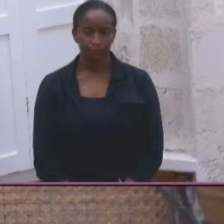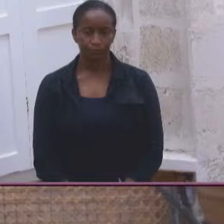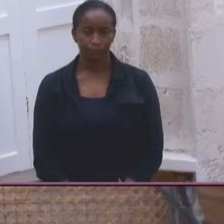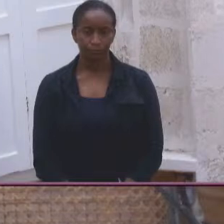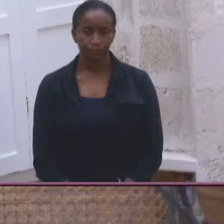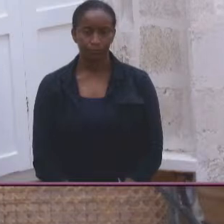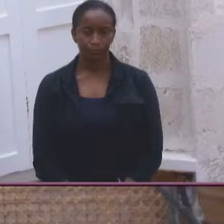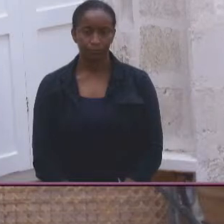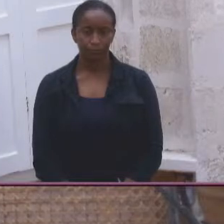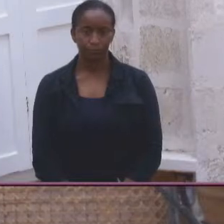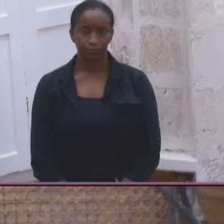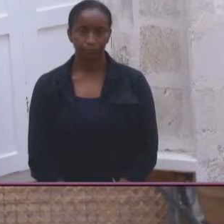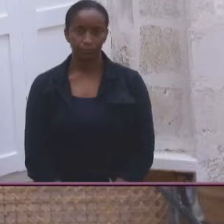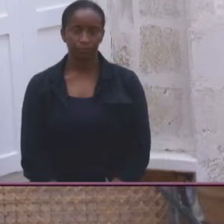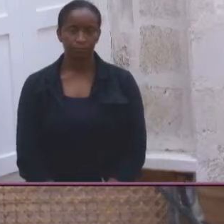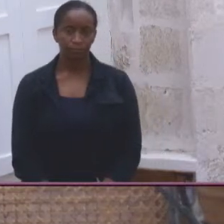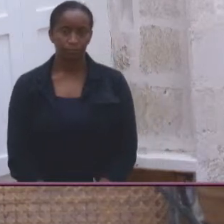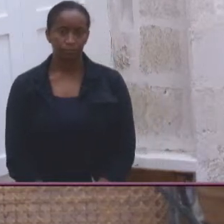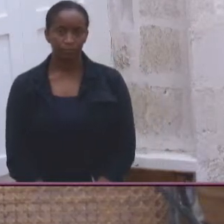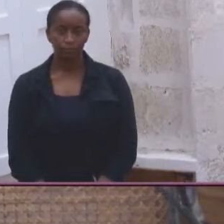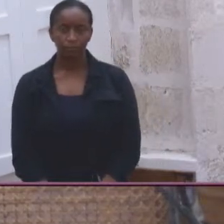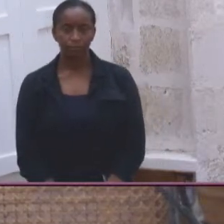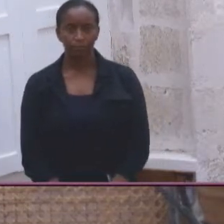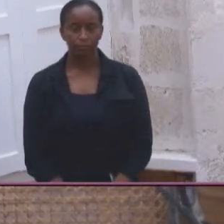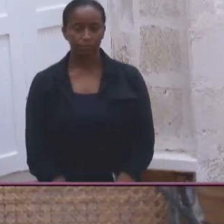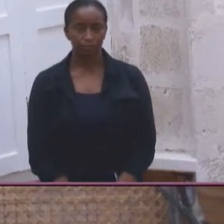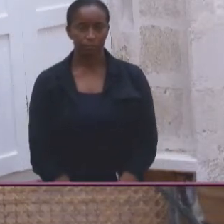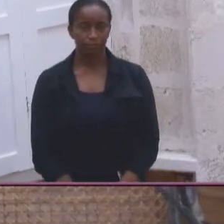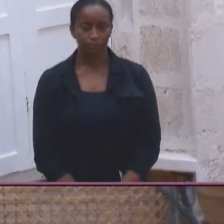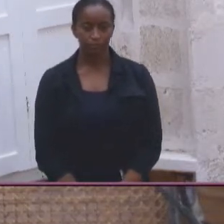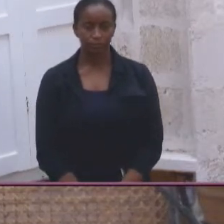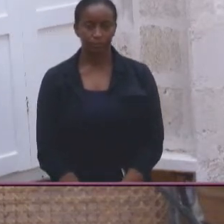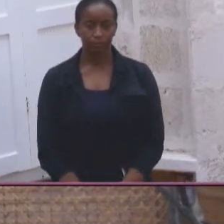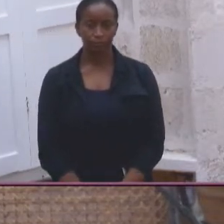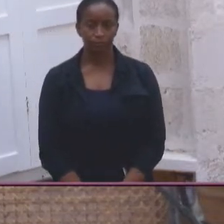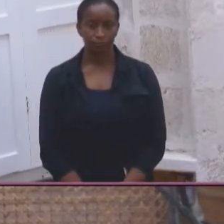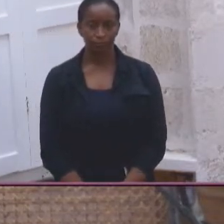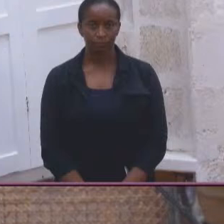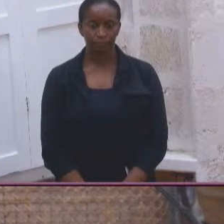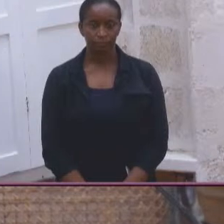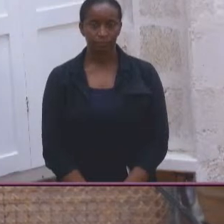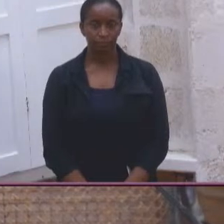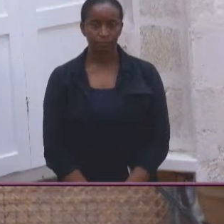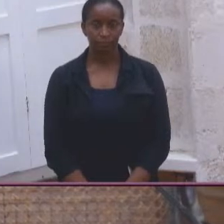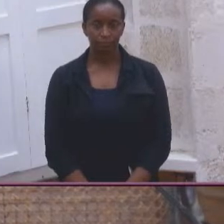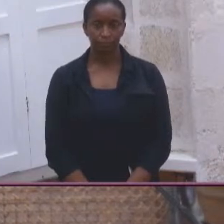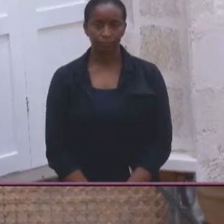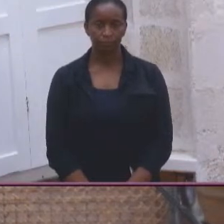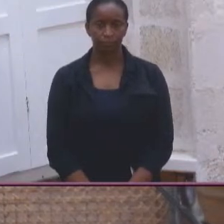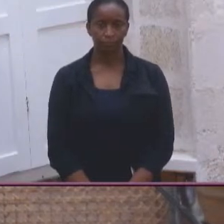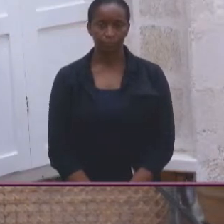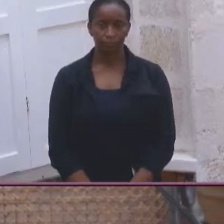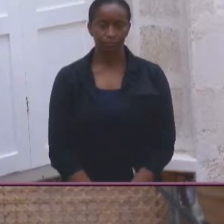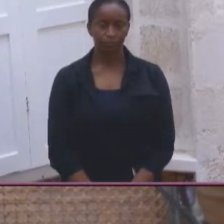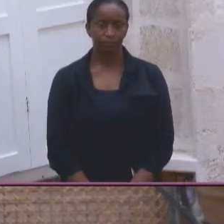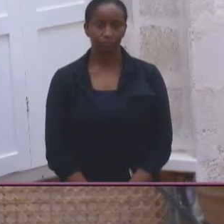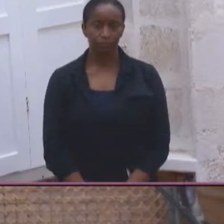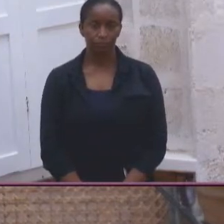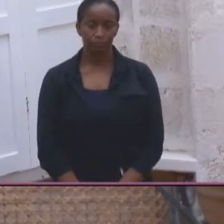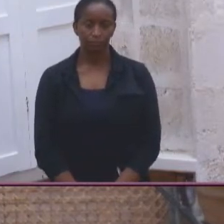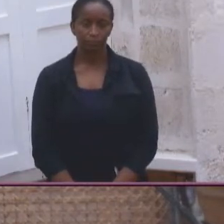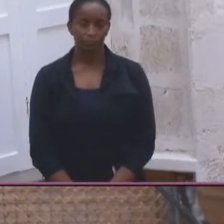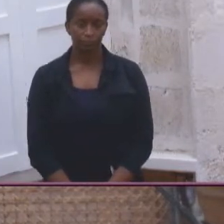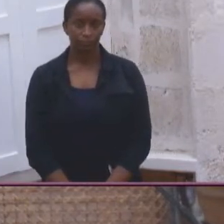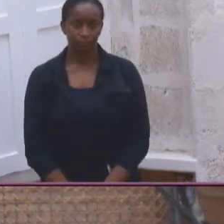bill. Now, I would advise anyone that you have a right, as long as you have a property, that you should clean it